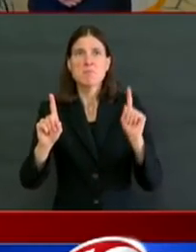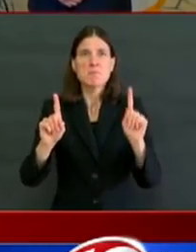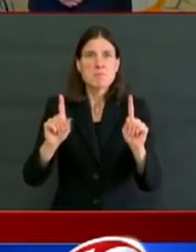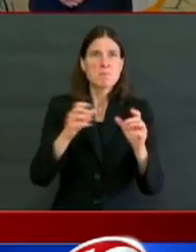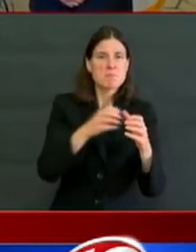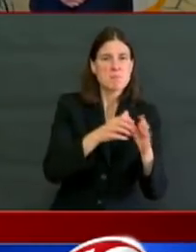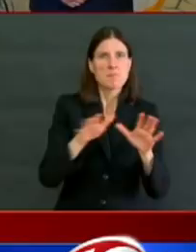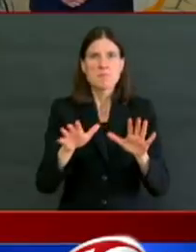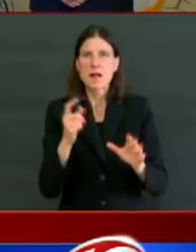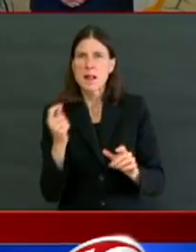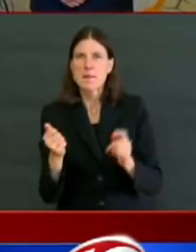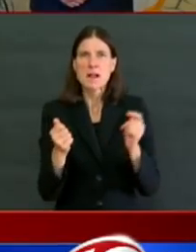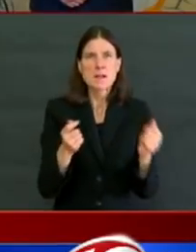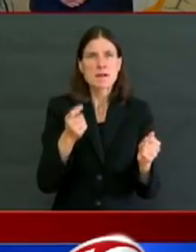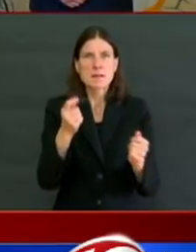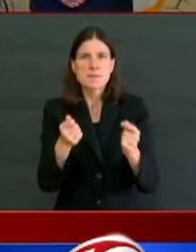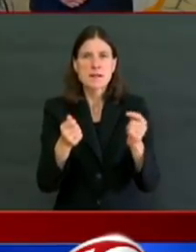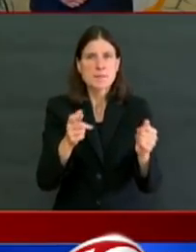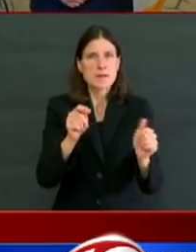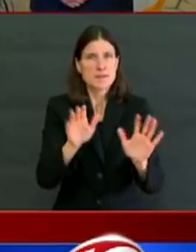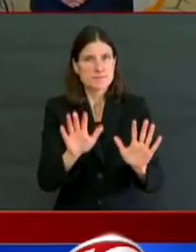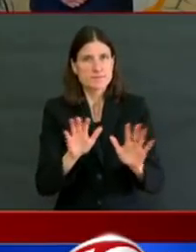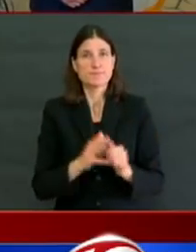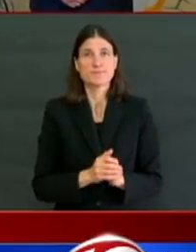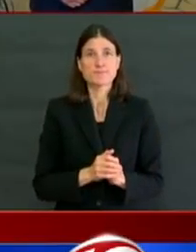you through a dreary day like today when you're stuck in your house.